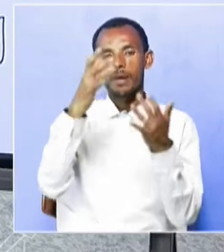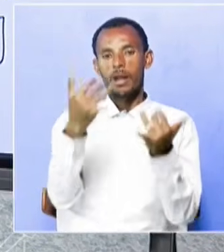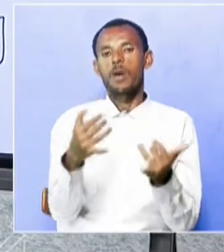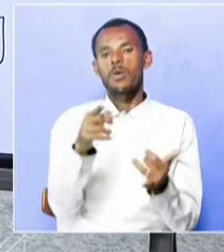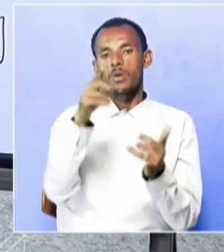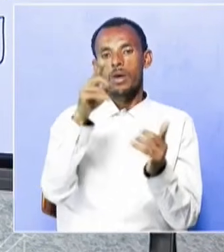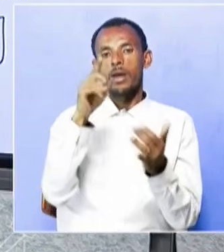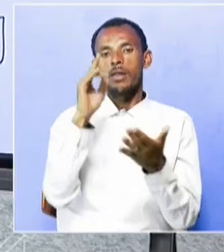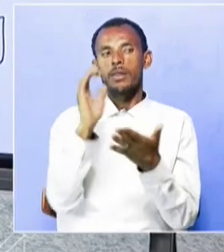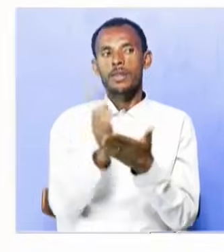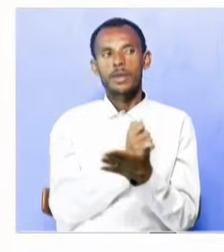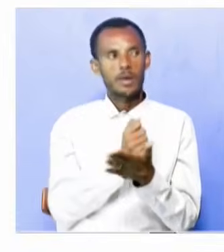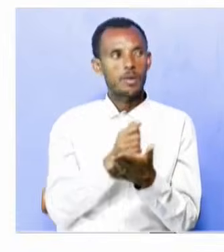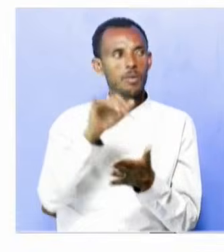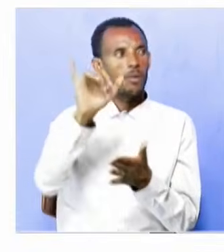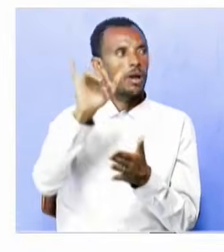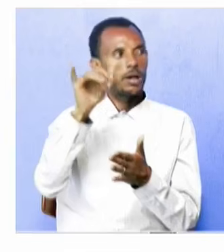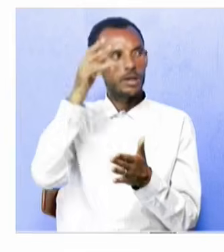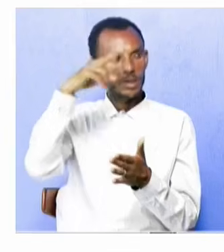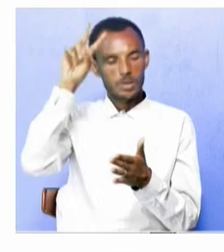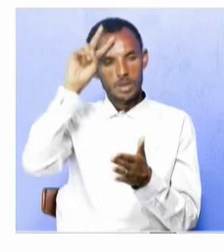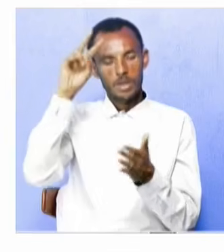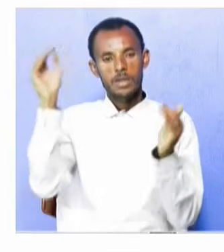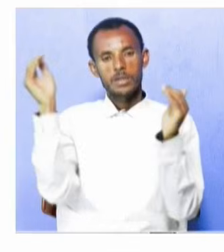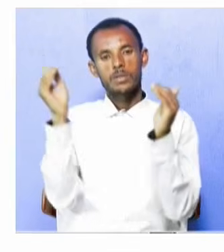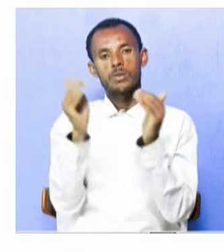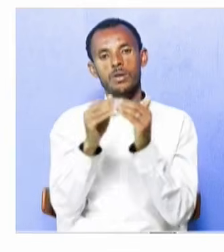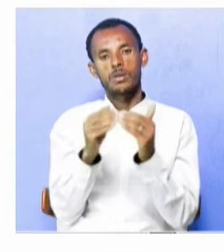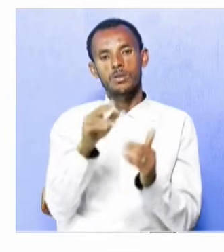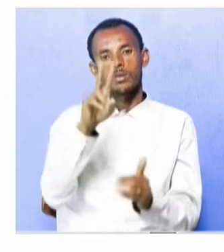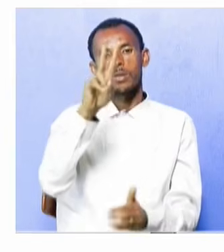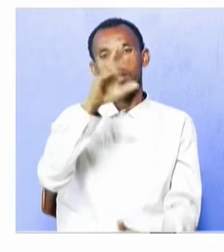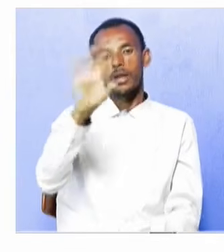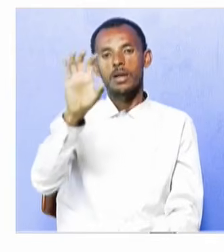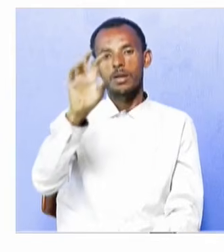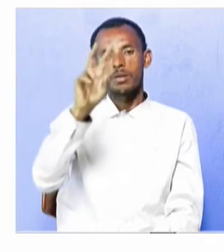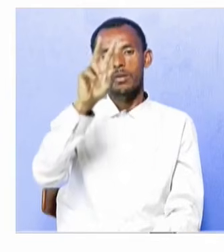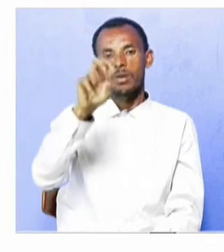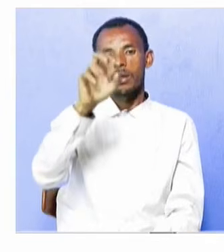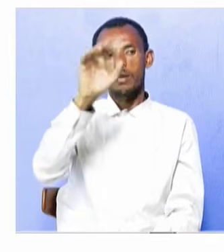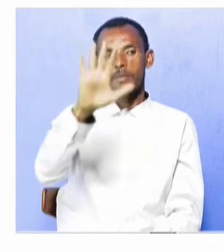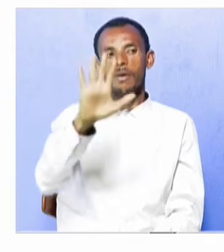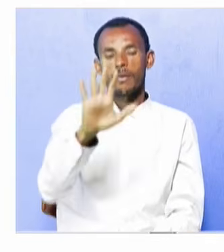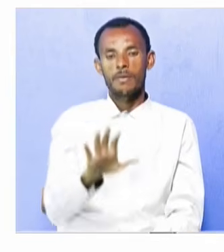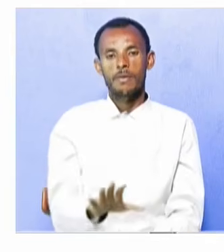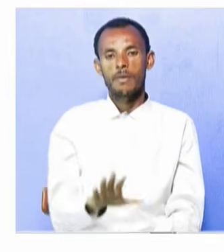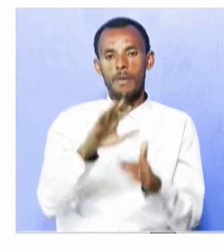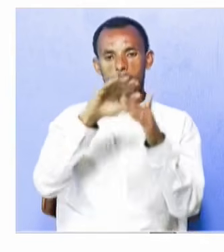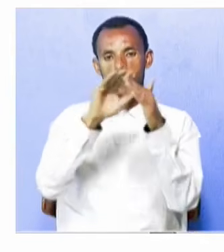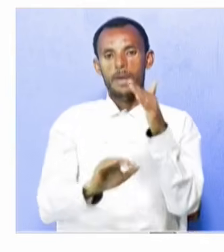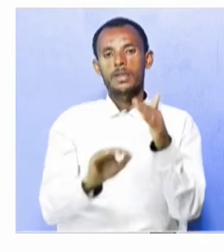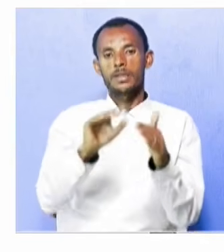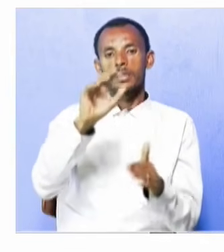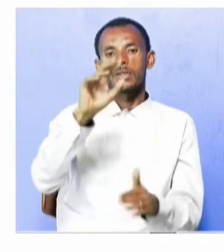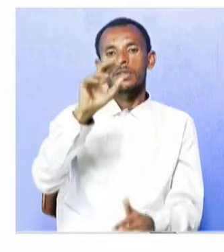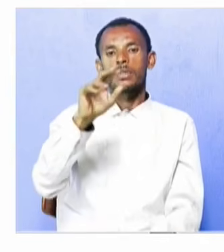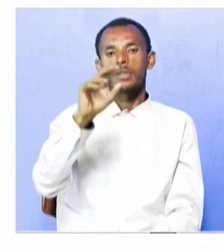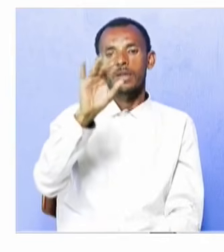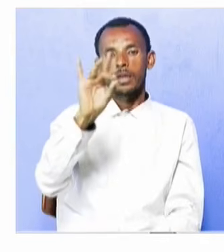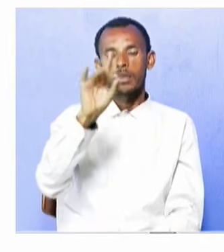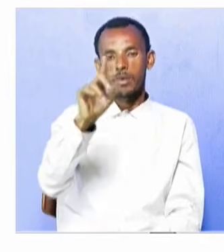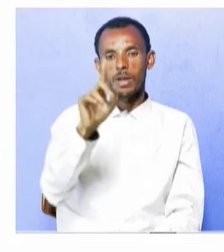take y squared is equal to 225 minus 81, and this difference